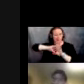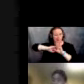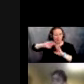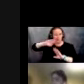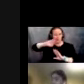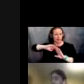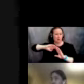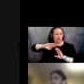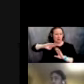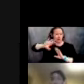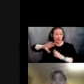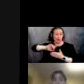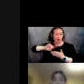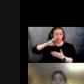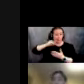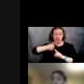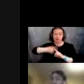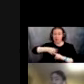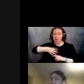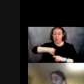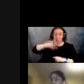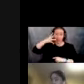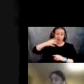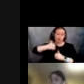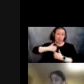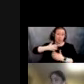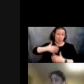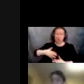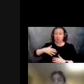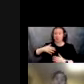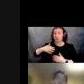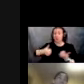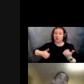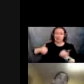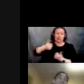white soldiers. The commanding officers tried to prevent Black men from